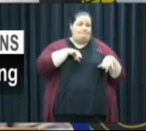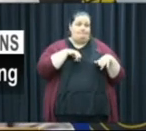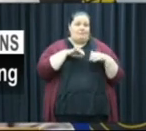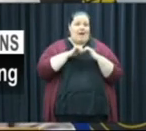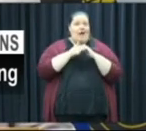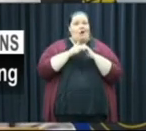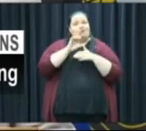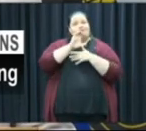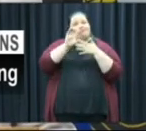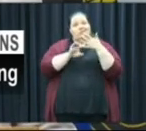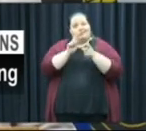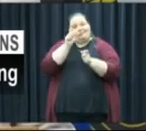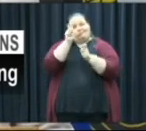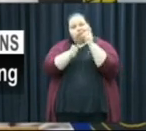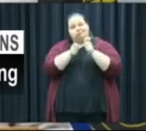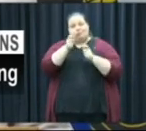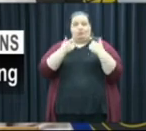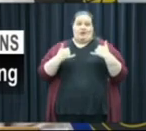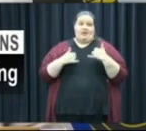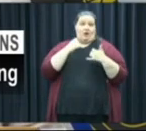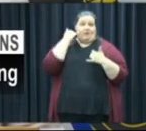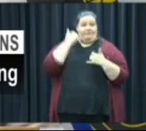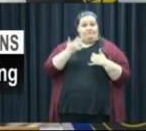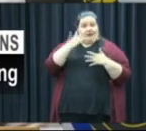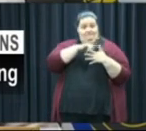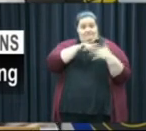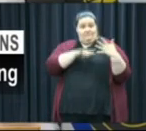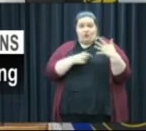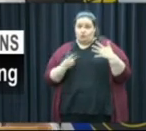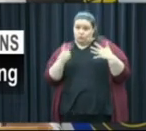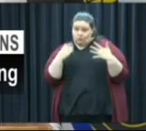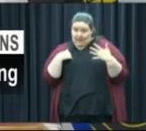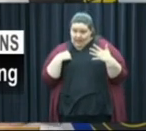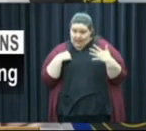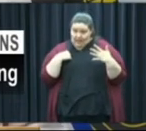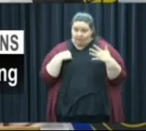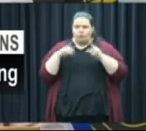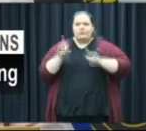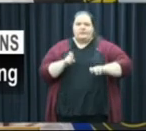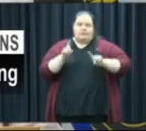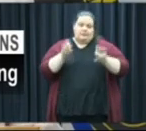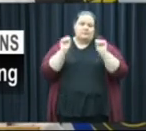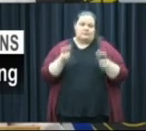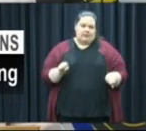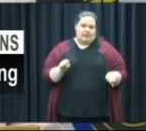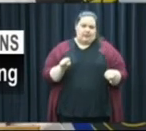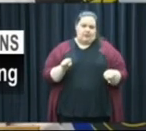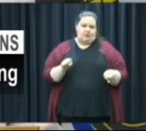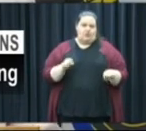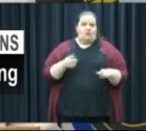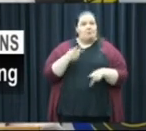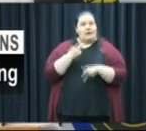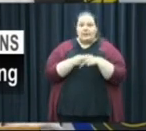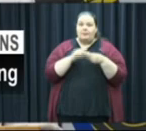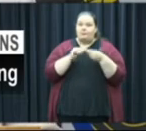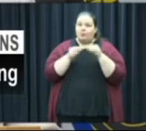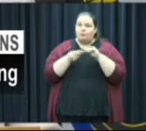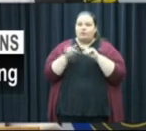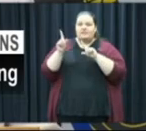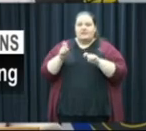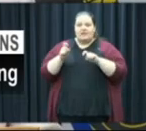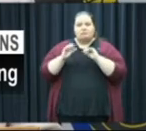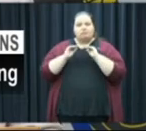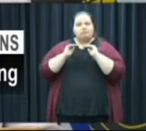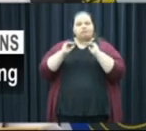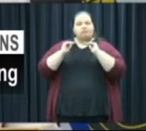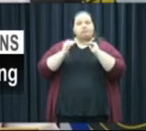adjust their criteria to maintain testing. So as we try to keep our numbers of testing up, we change our criteria to allow for more people to be